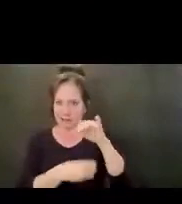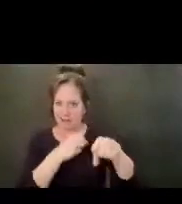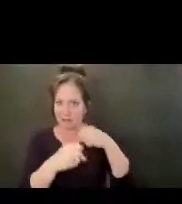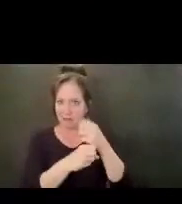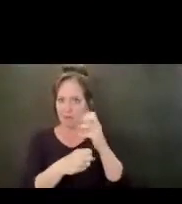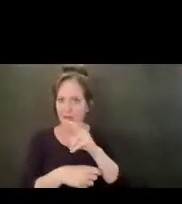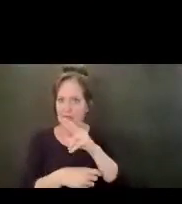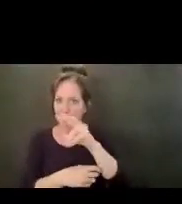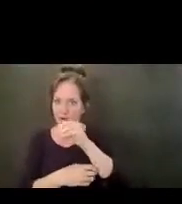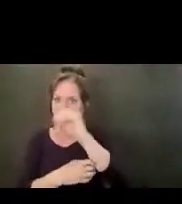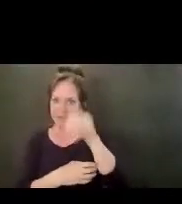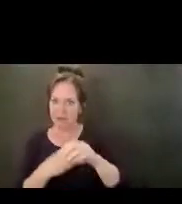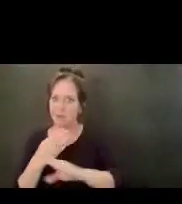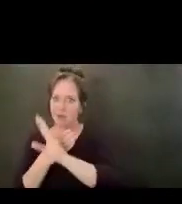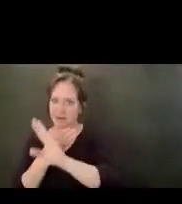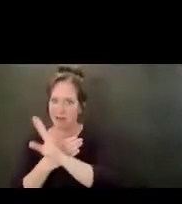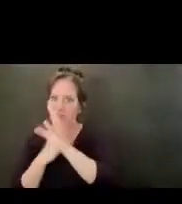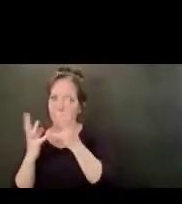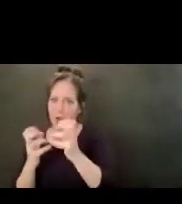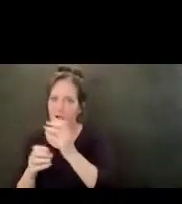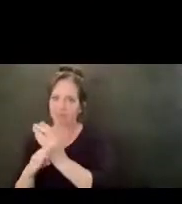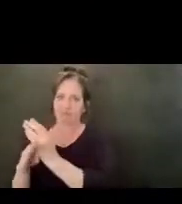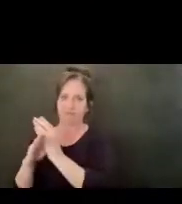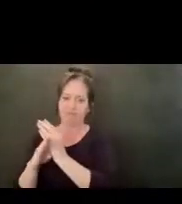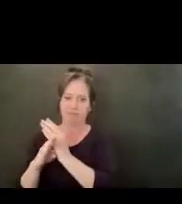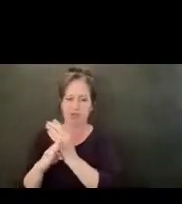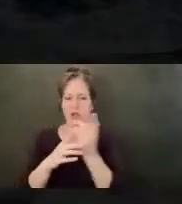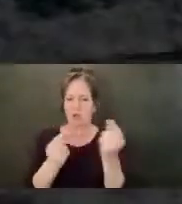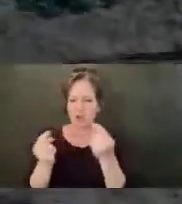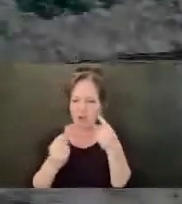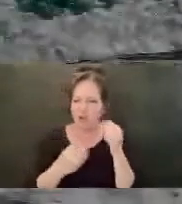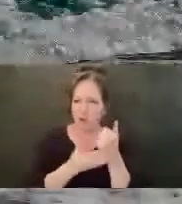What can we do to help oceans?